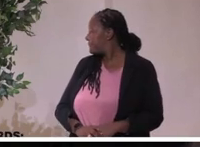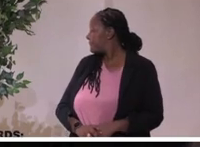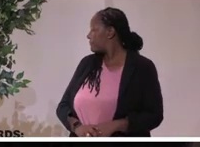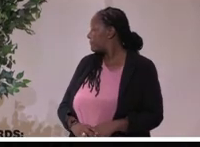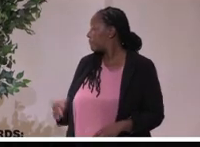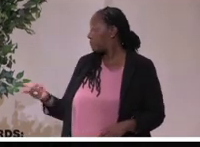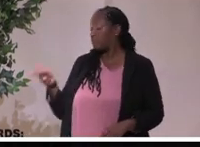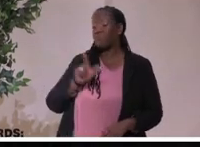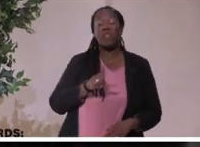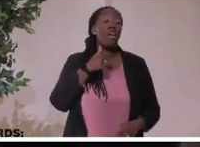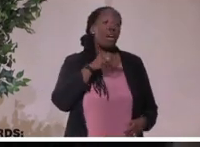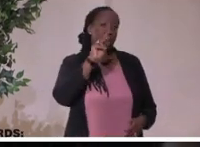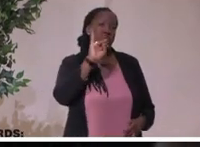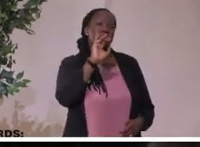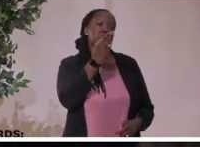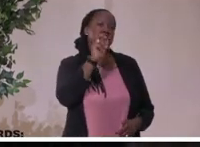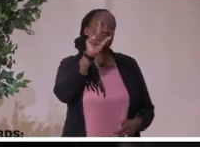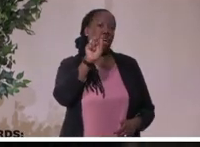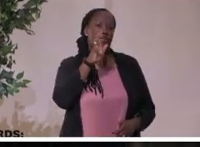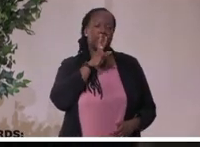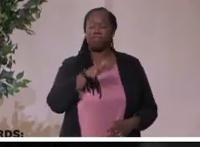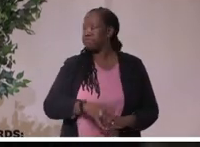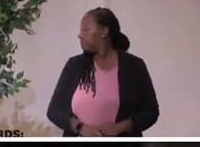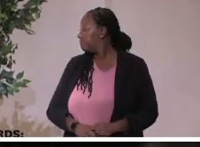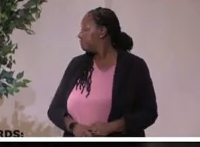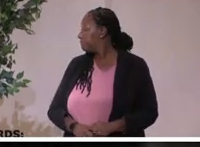I believe it's about